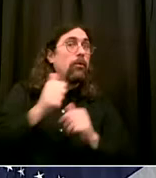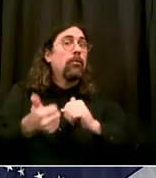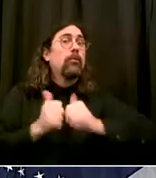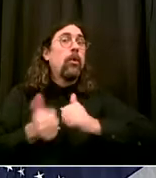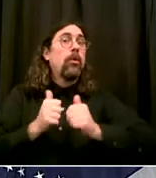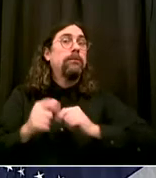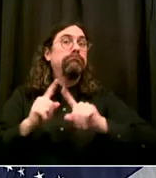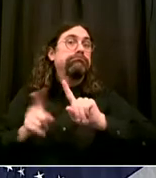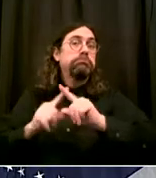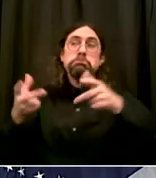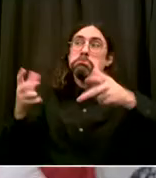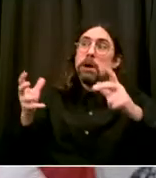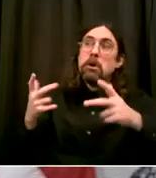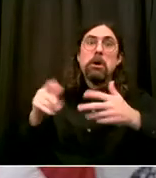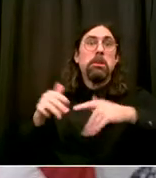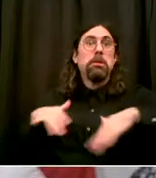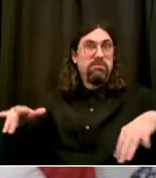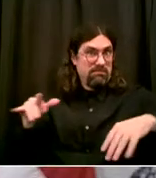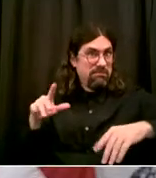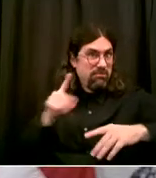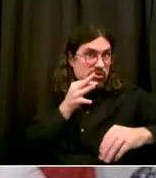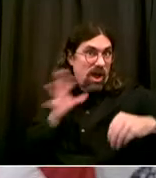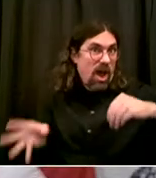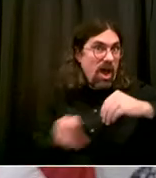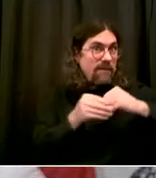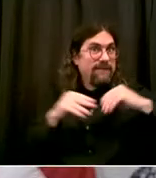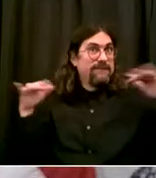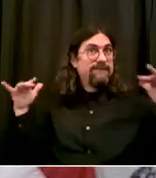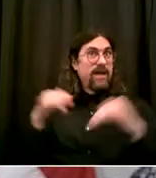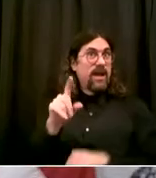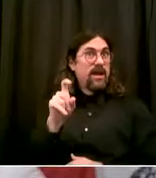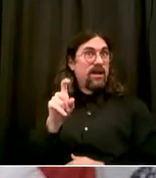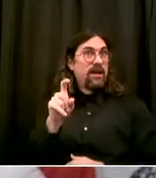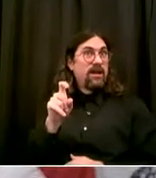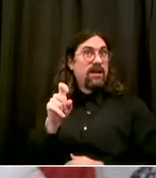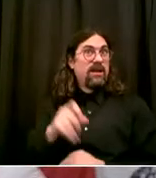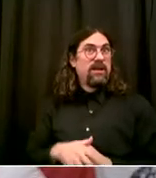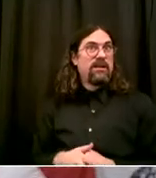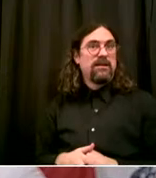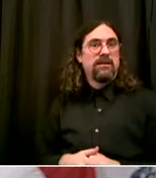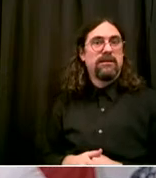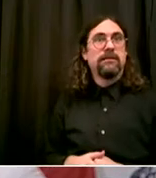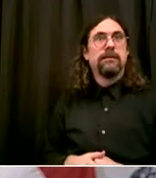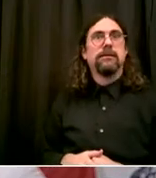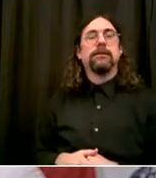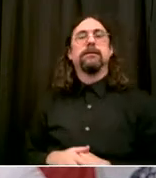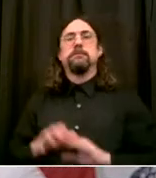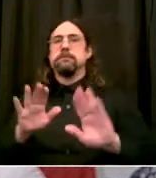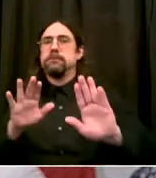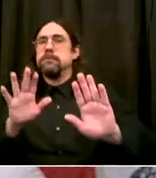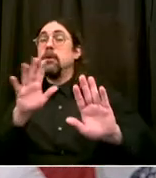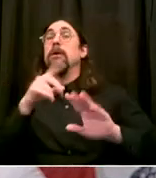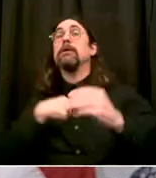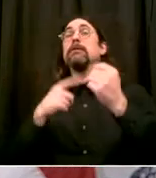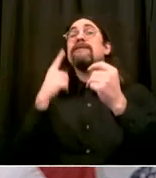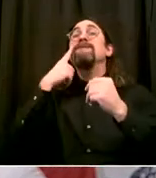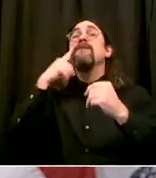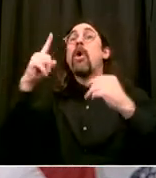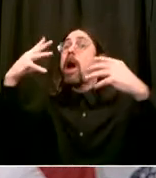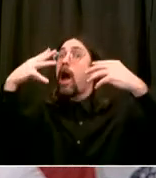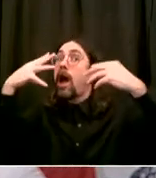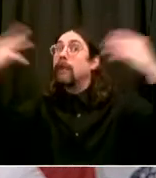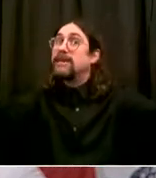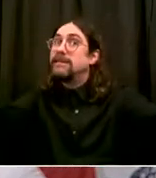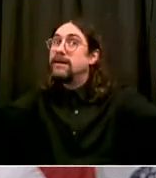and my other colleagues, Dr. Katz, et cetera, outdoors, crucial difference from indoors, mask